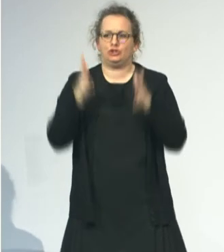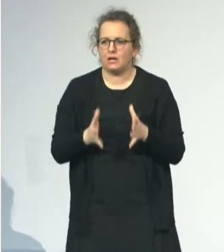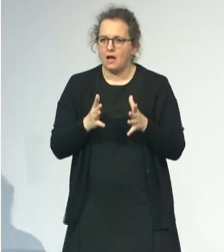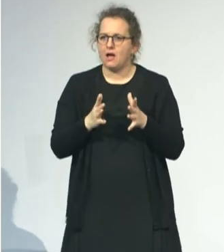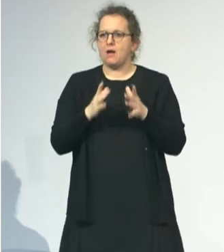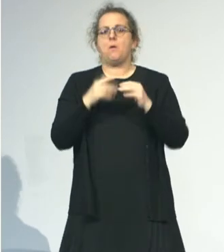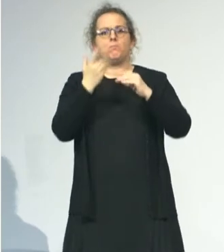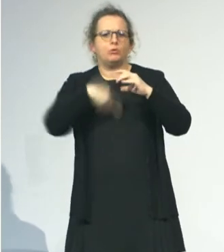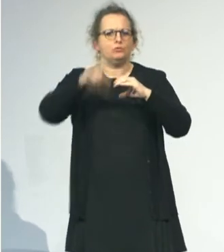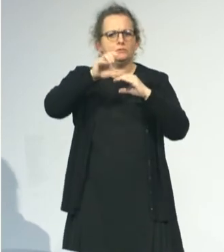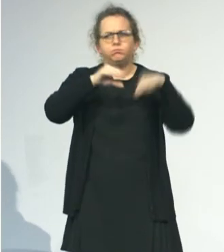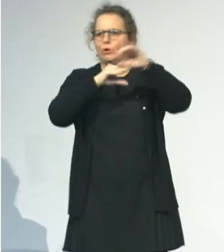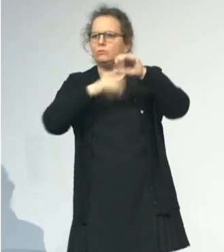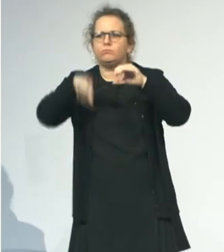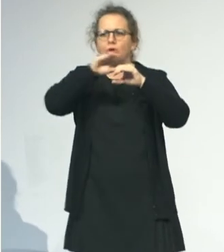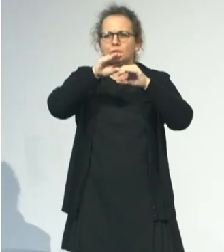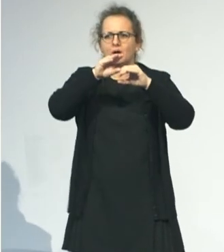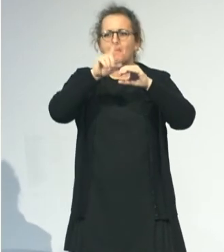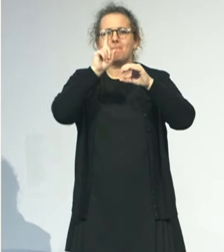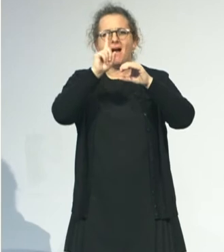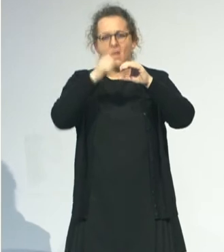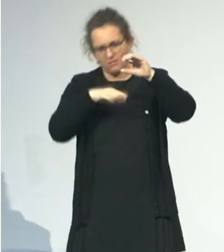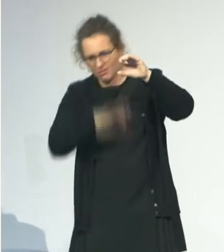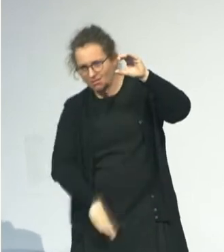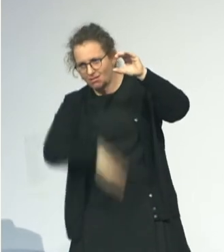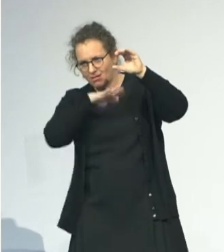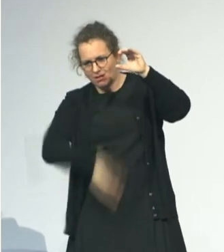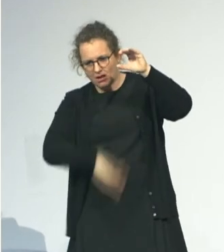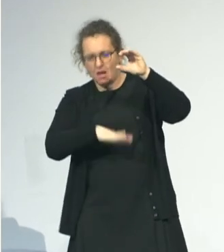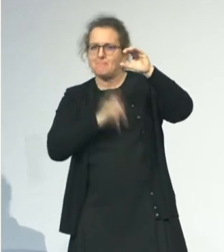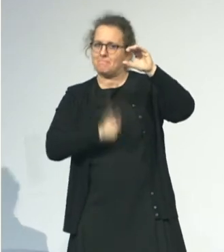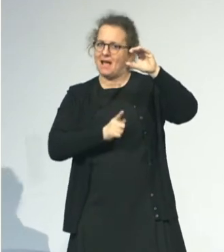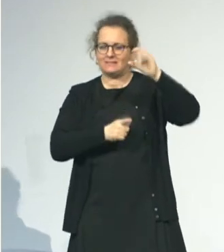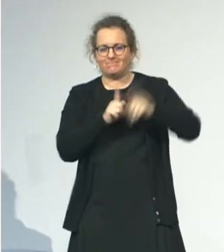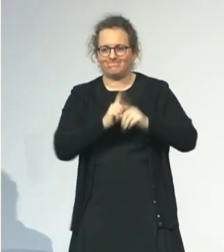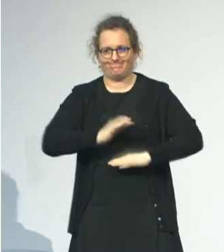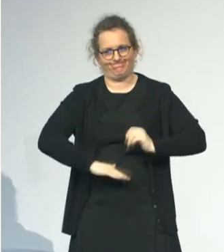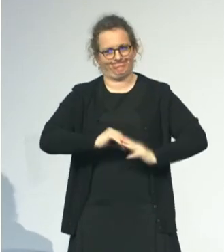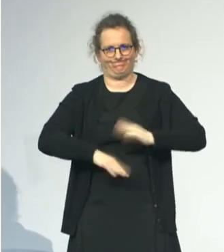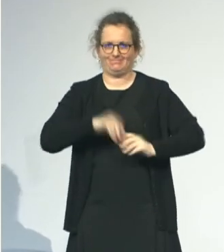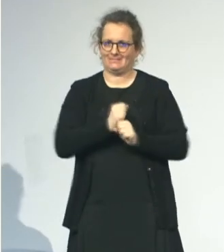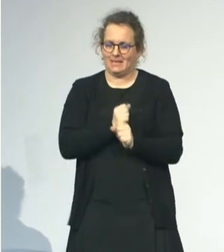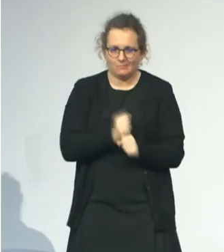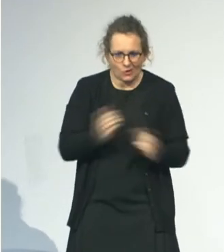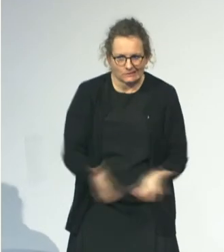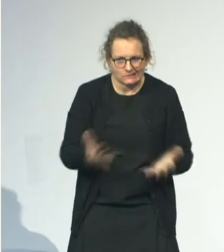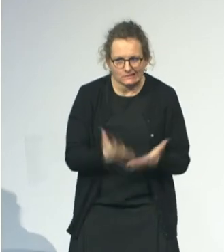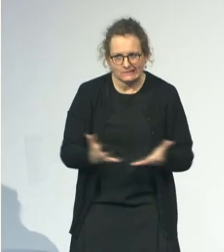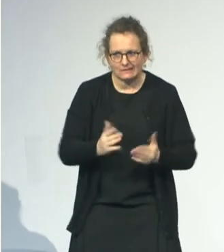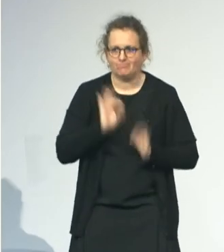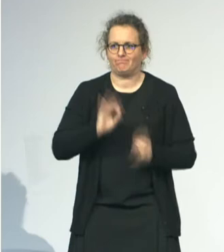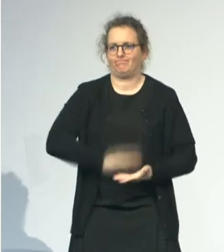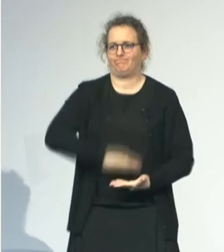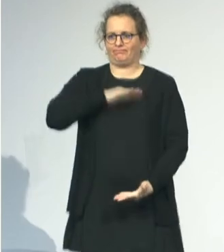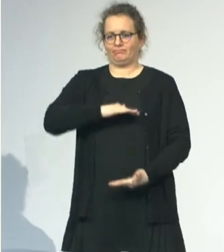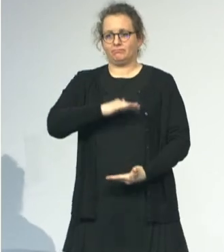will not be fertile enough and won't be watered and won't be ready and prepared to get those seeds, we won't really